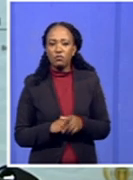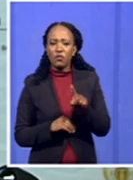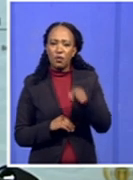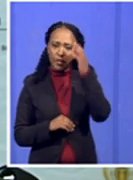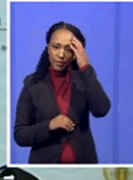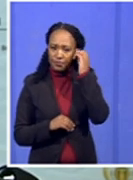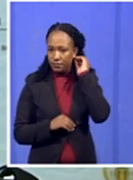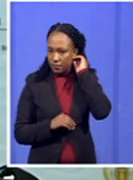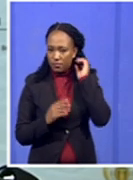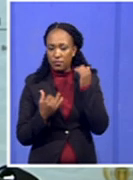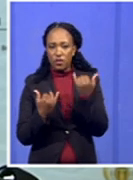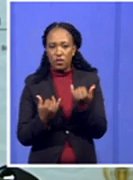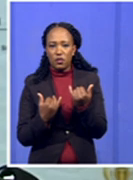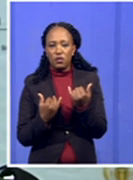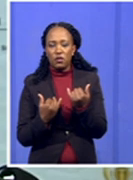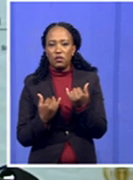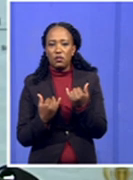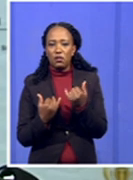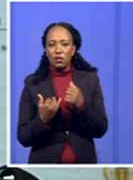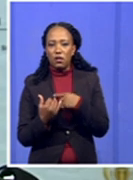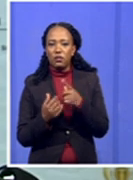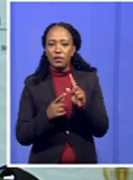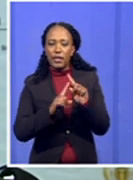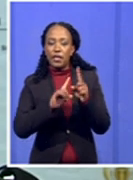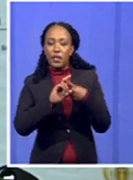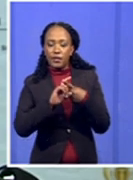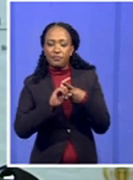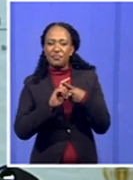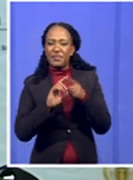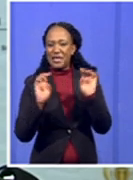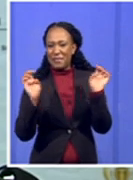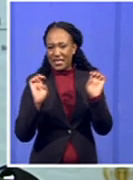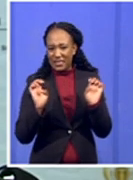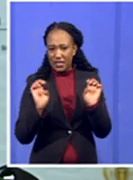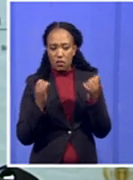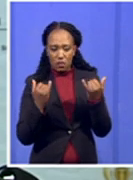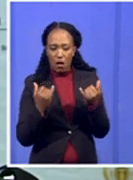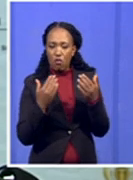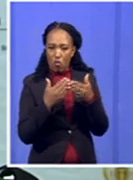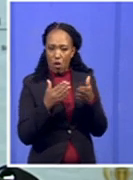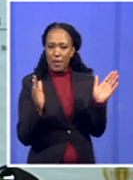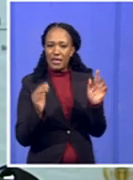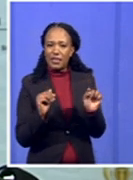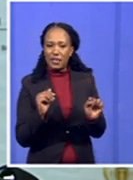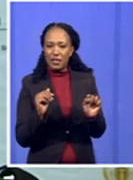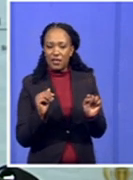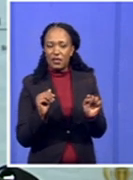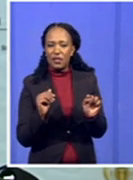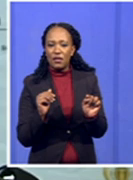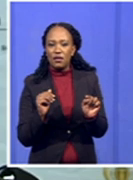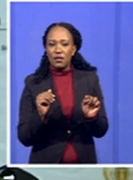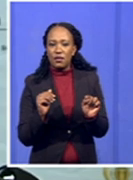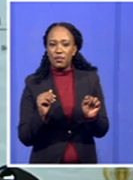even as we activate this accident and emergency, because this is essentially a central and